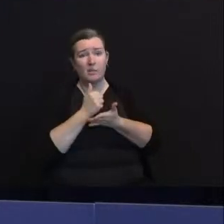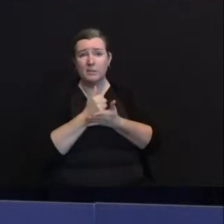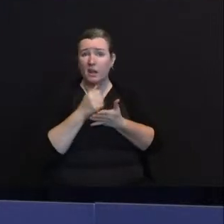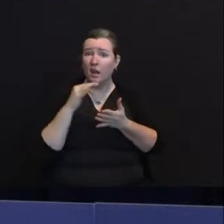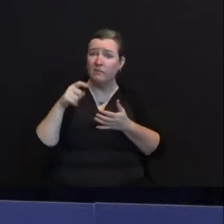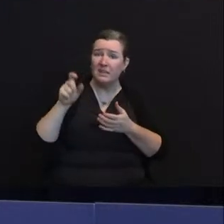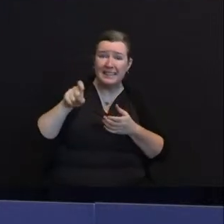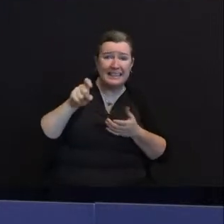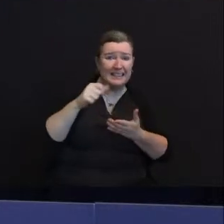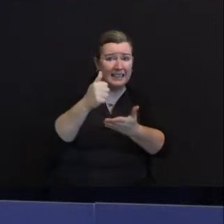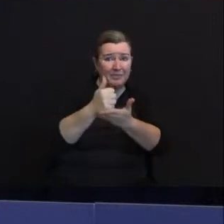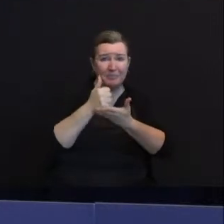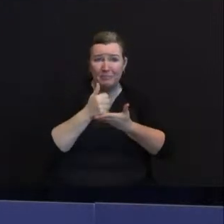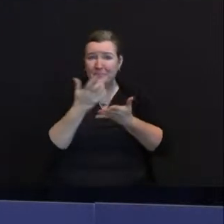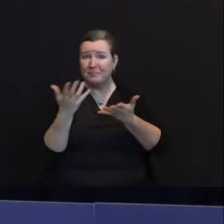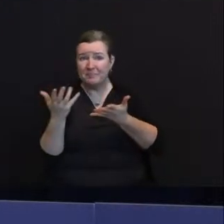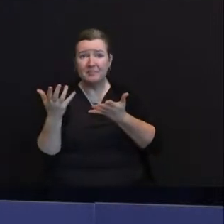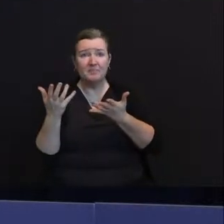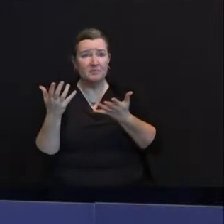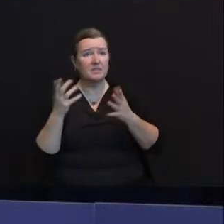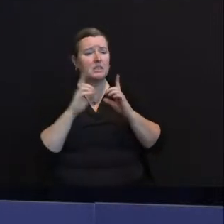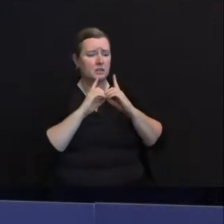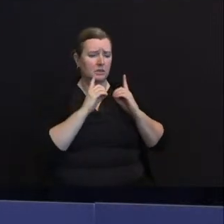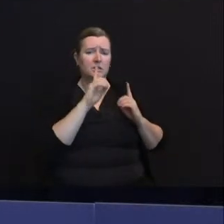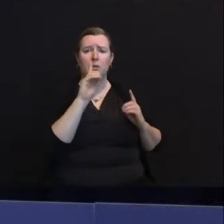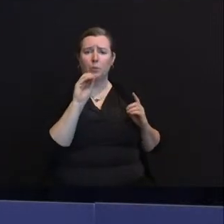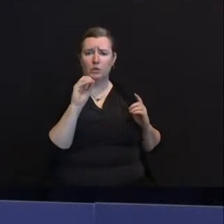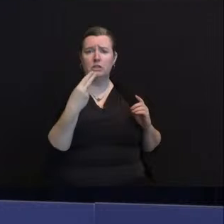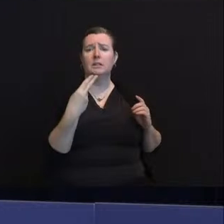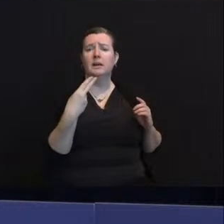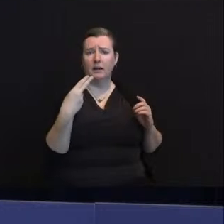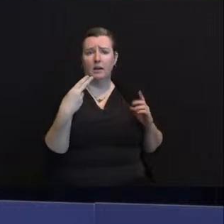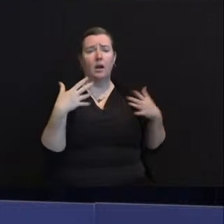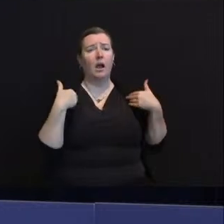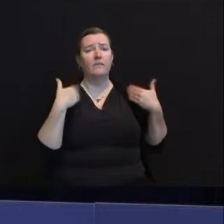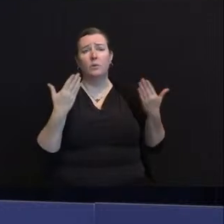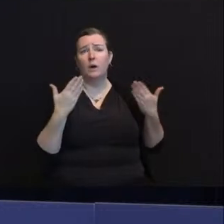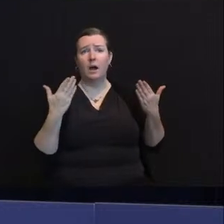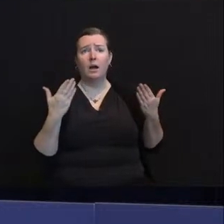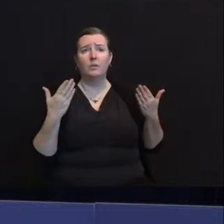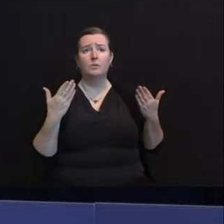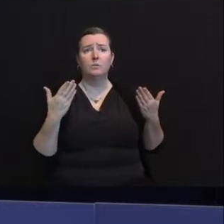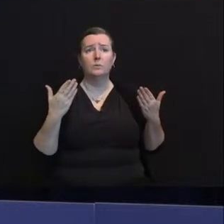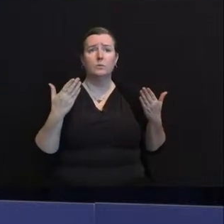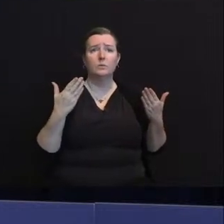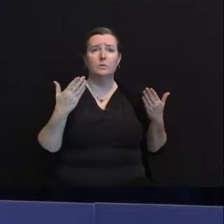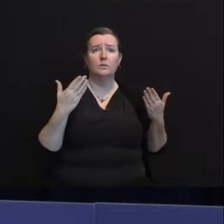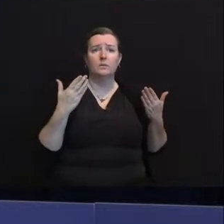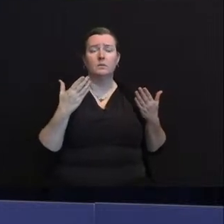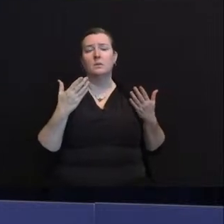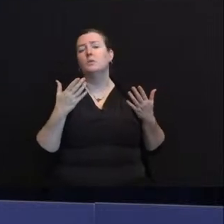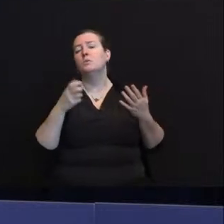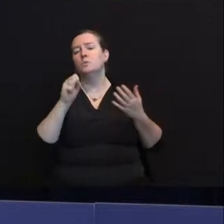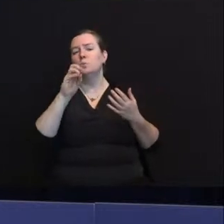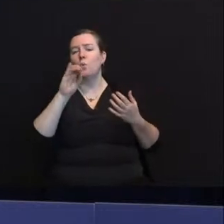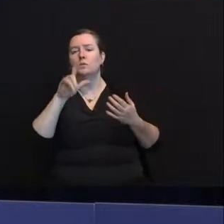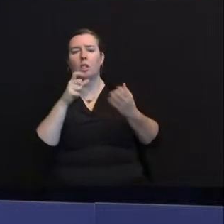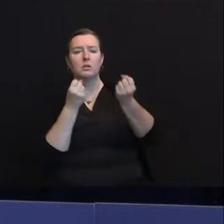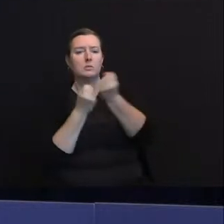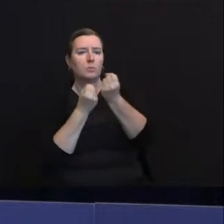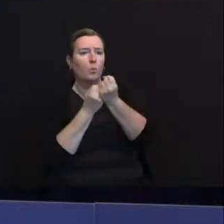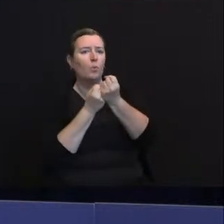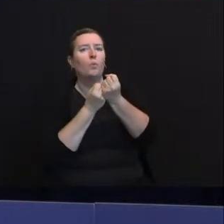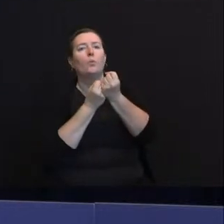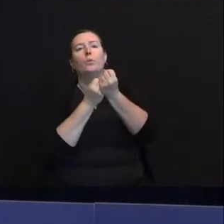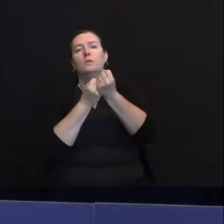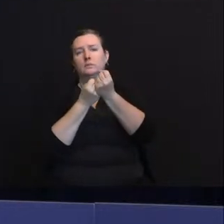assistance. The Department of Health has funded a social support coordinator in all 21 counties, which is in addition